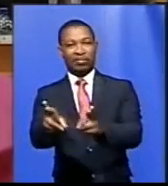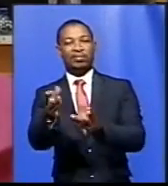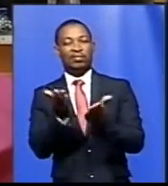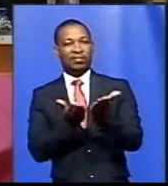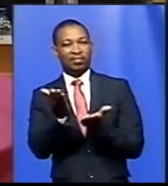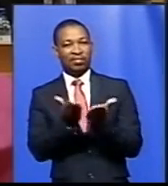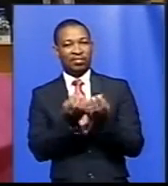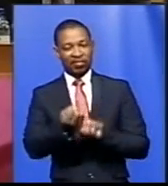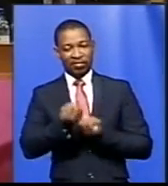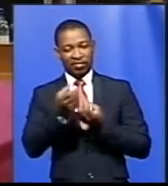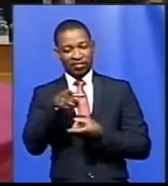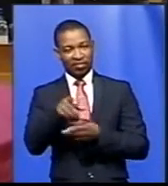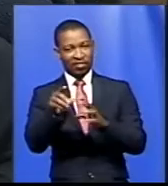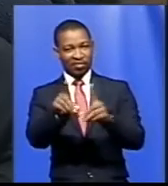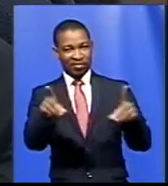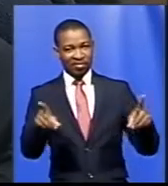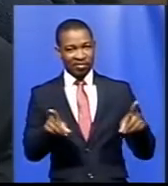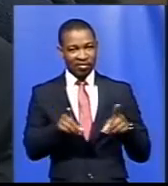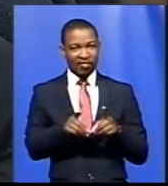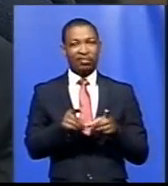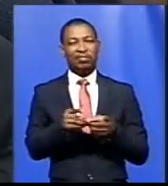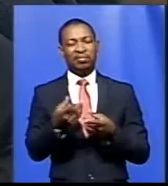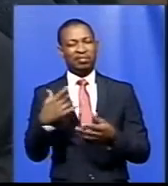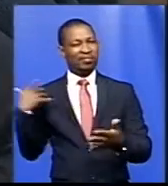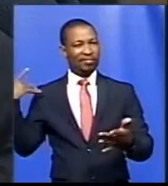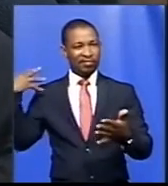servicing production areas, something long